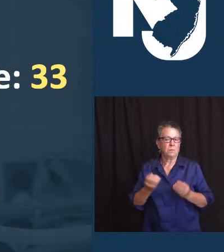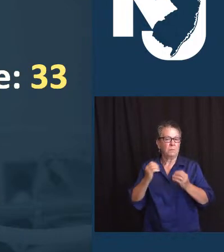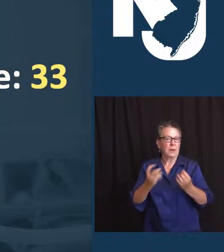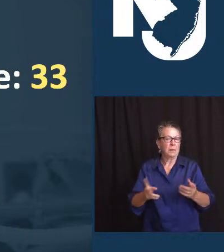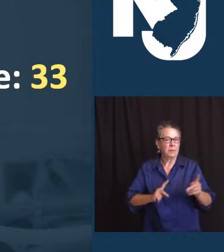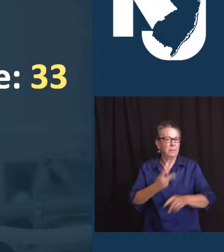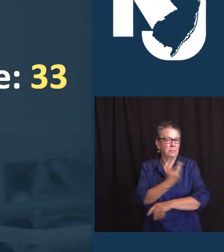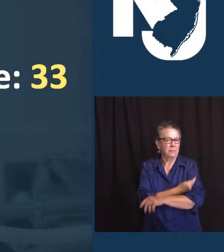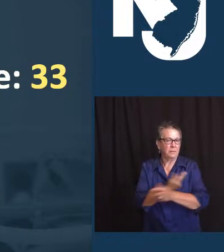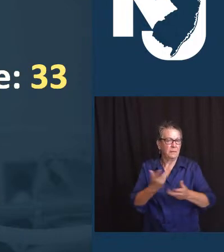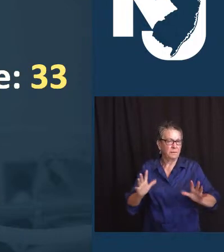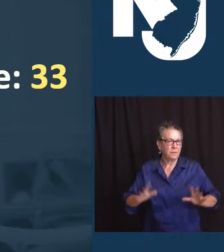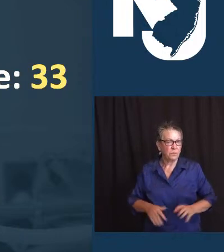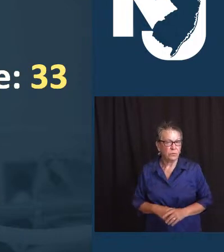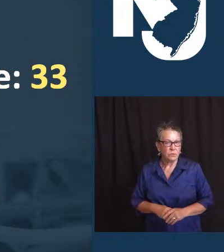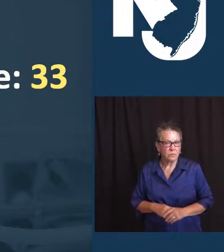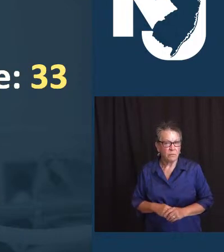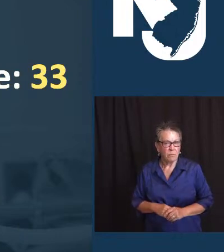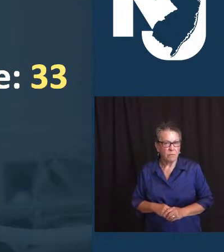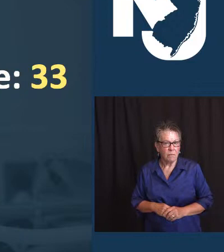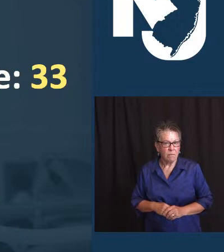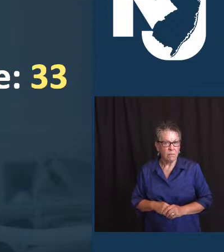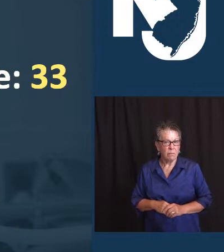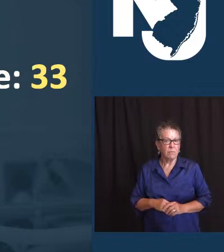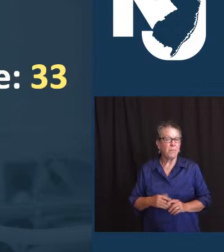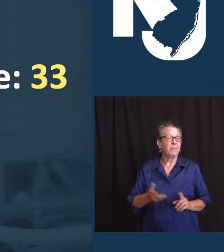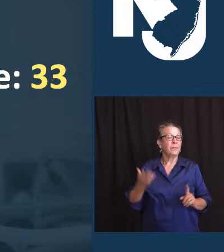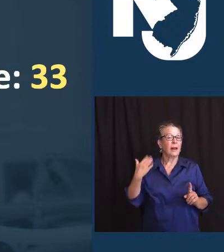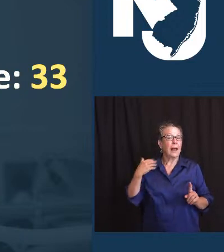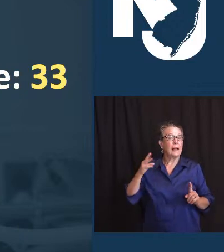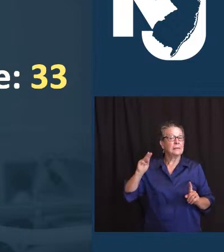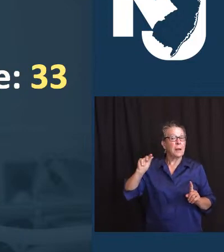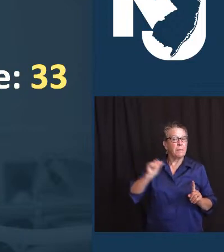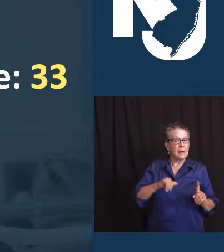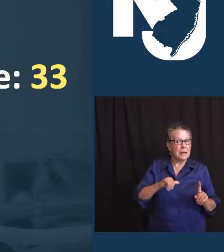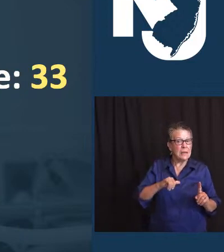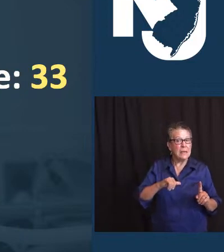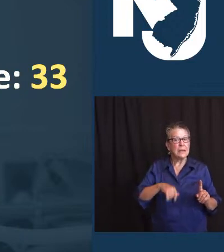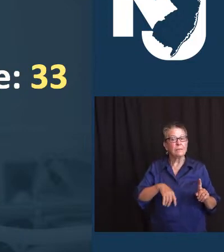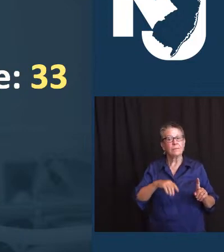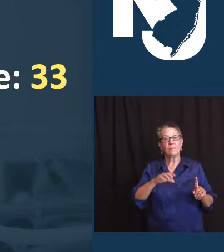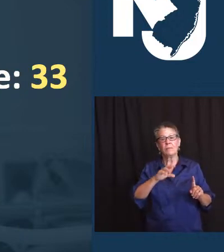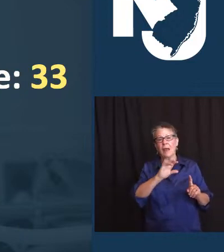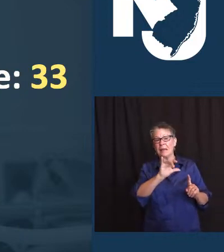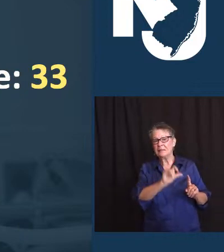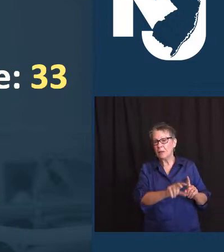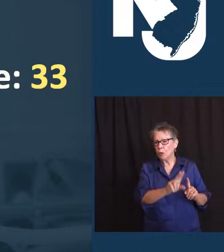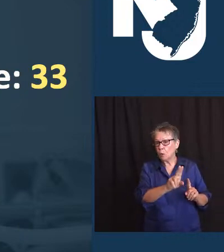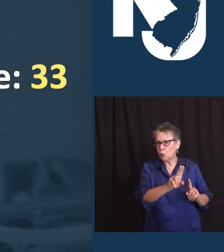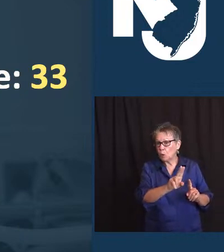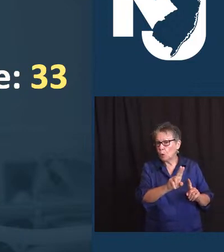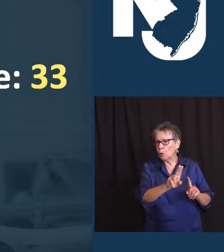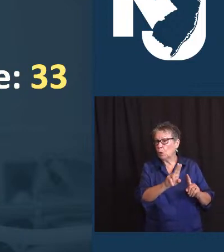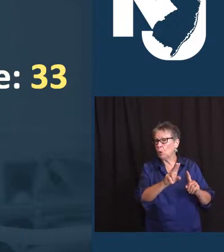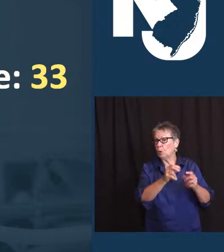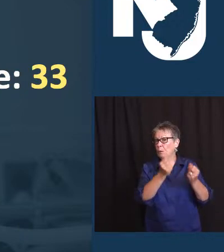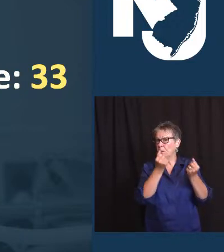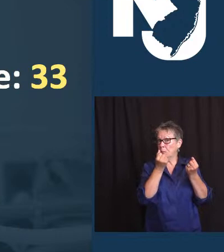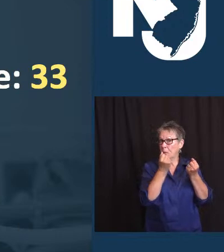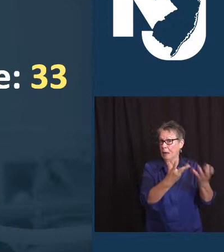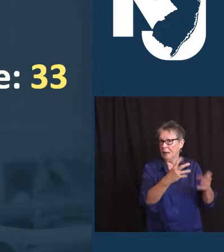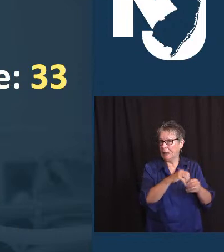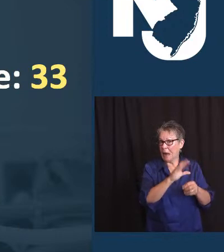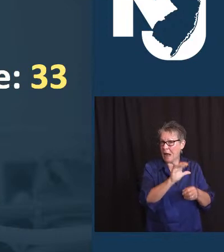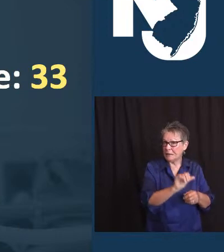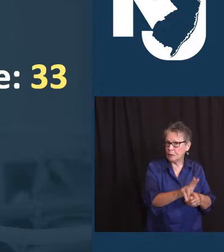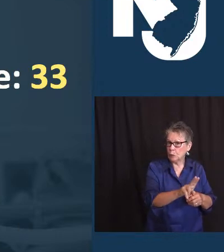was hovering at around 100. But we cannot return to where we were in early April, when our spring uptick peaked.